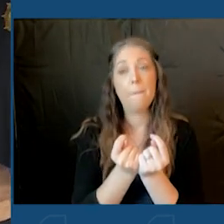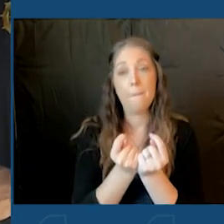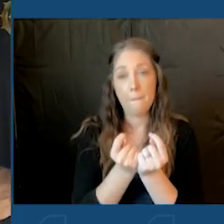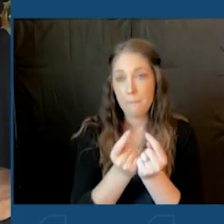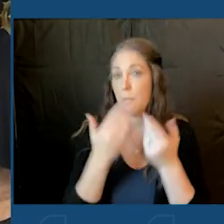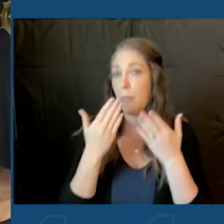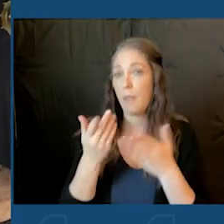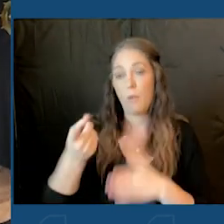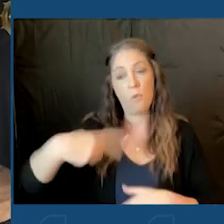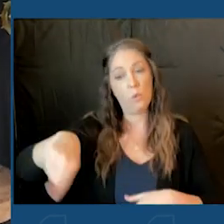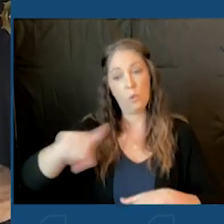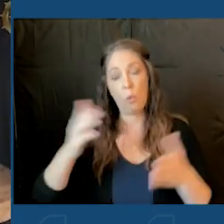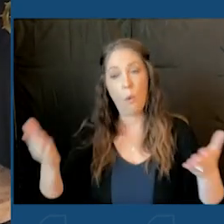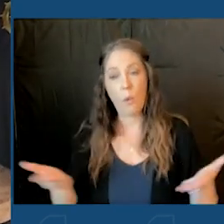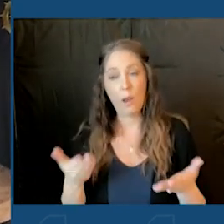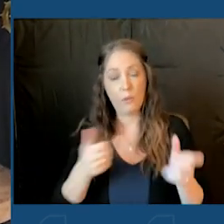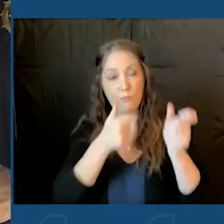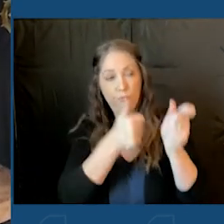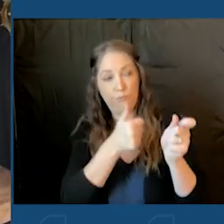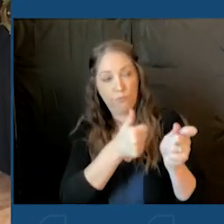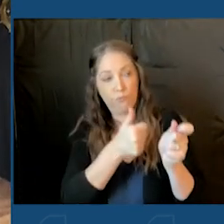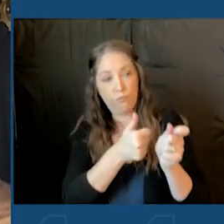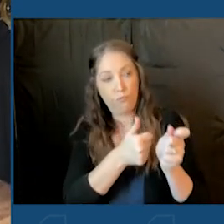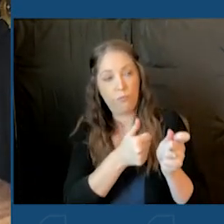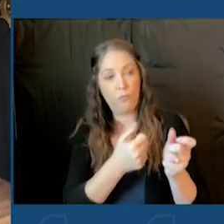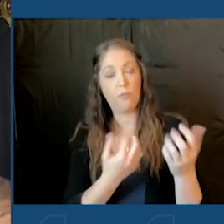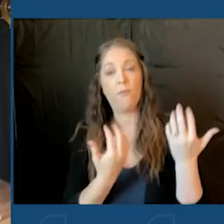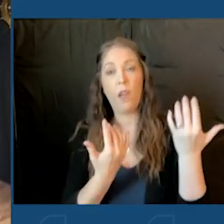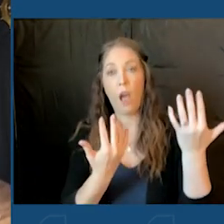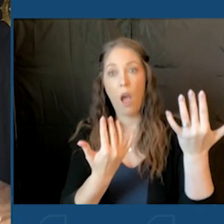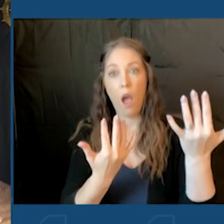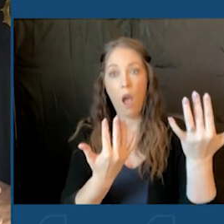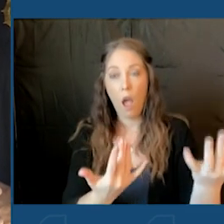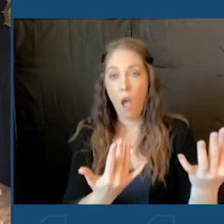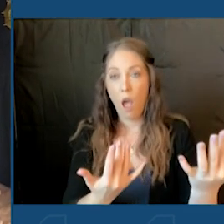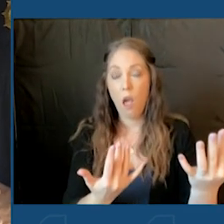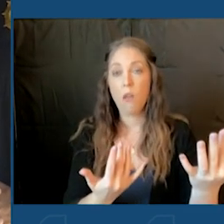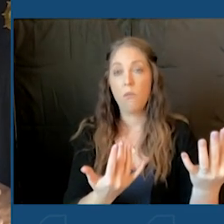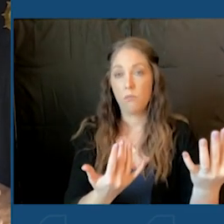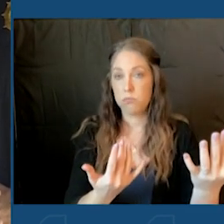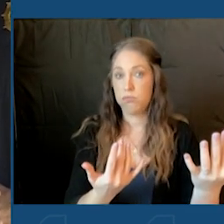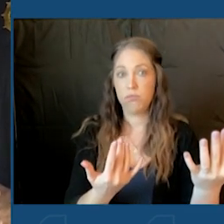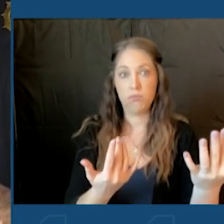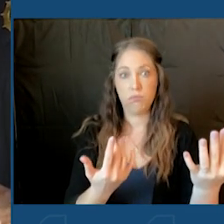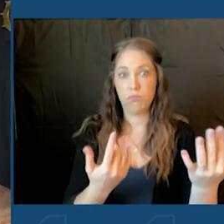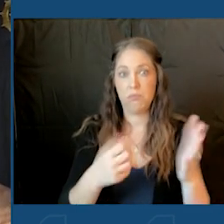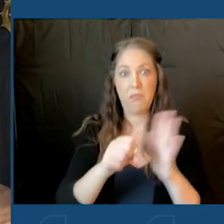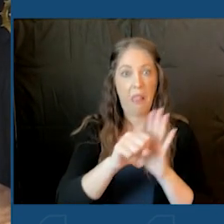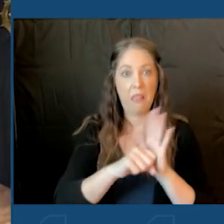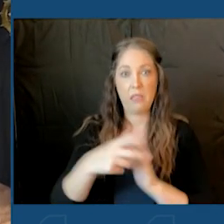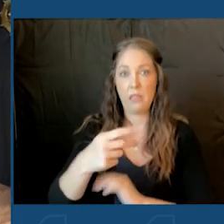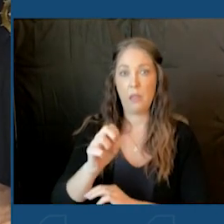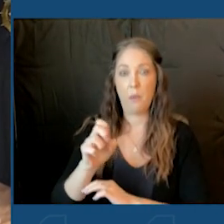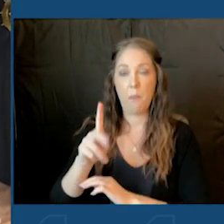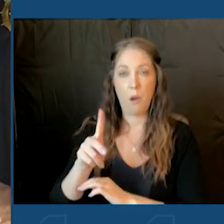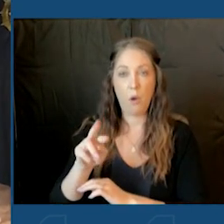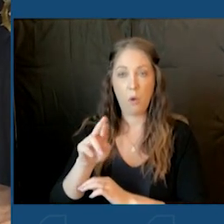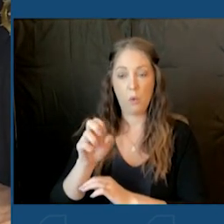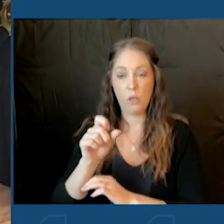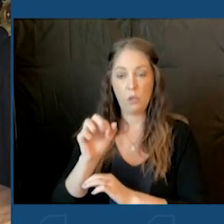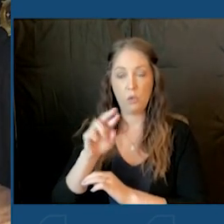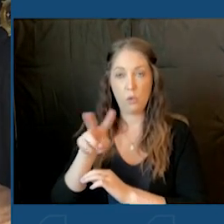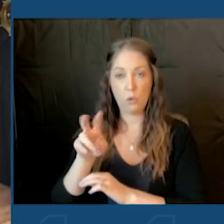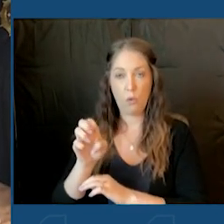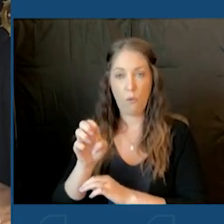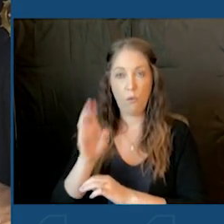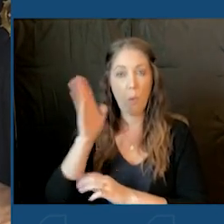as we're continuing to track a fire that has been burning in Winnemucca State Park Preserve. We're going to give an update.